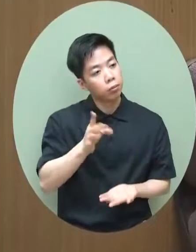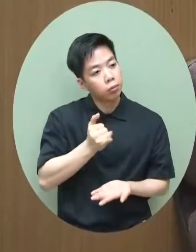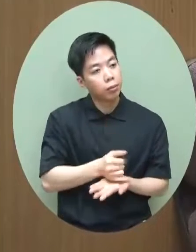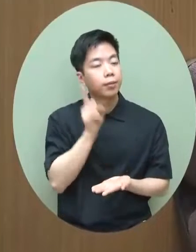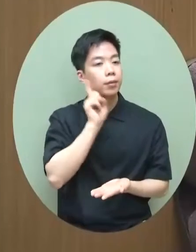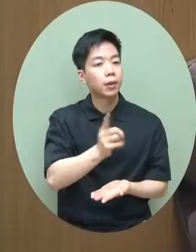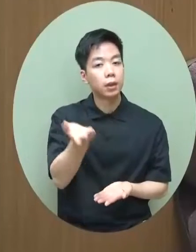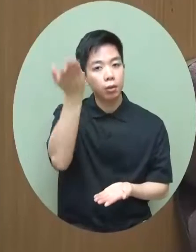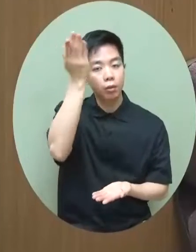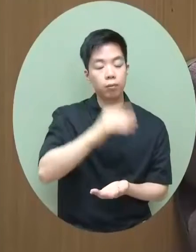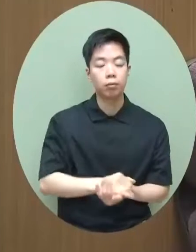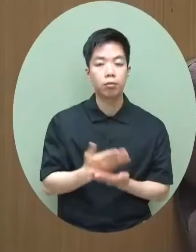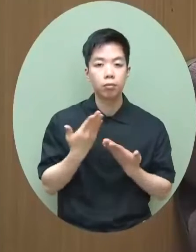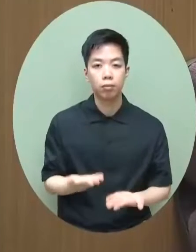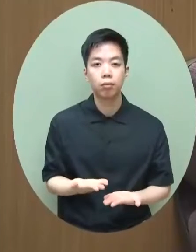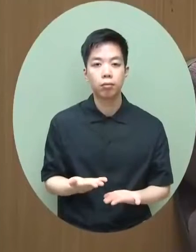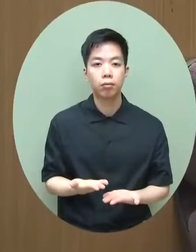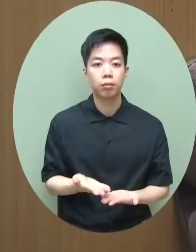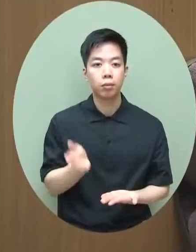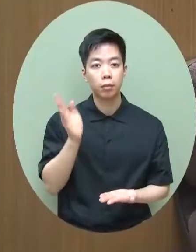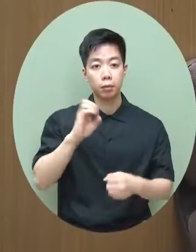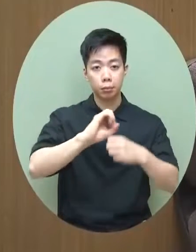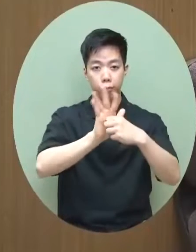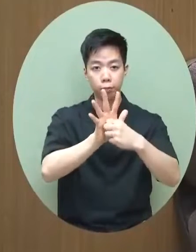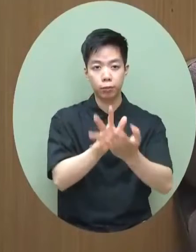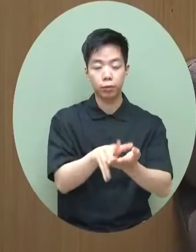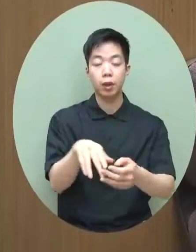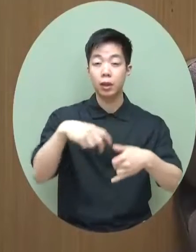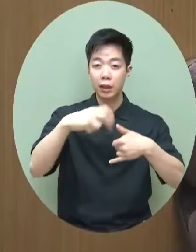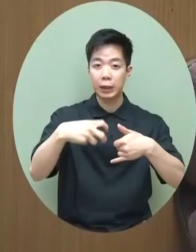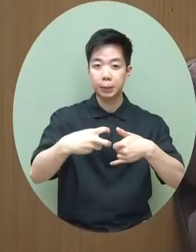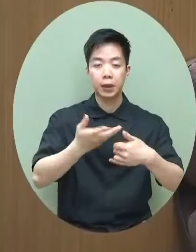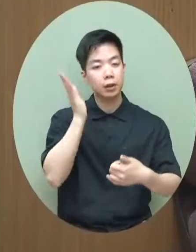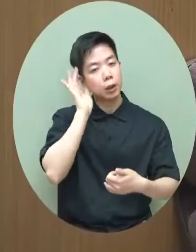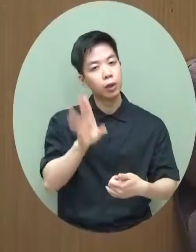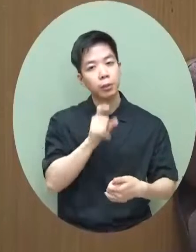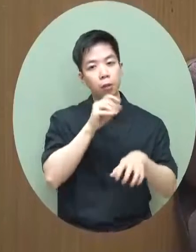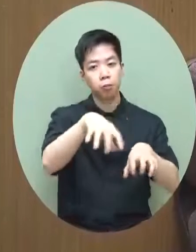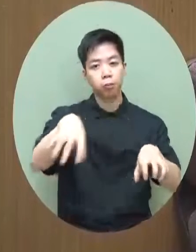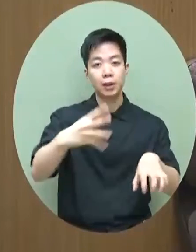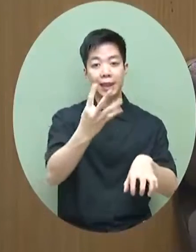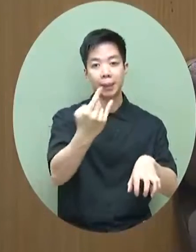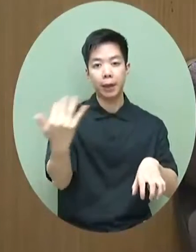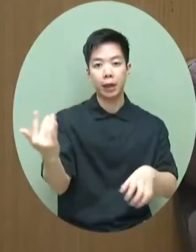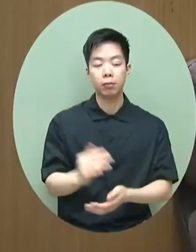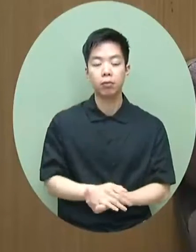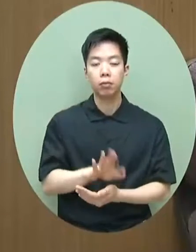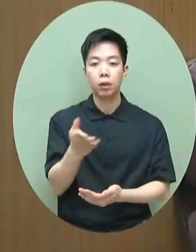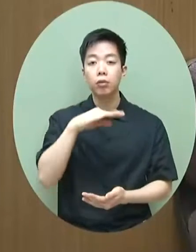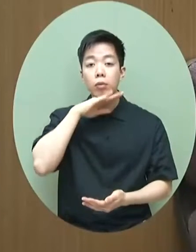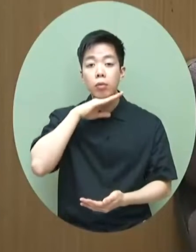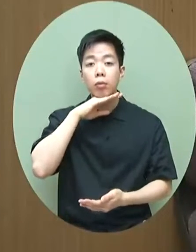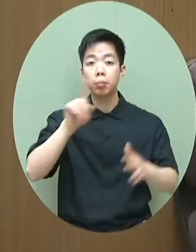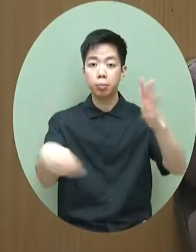The quarantine hotels now, the number more than 42. But for the quarantine hotels, do you think we have enough of them? Would you